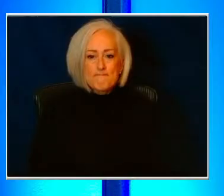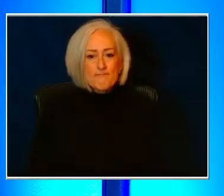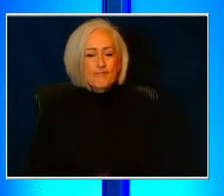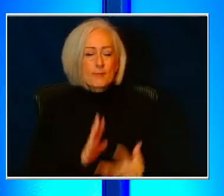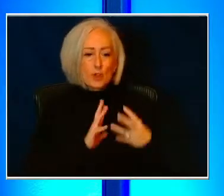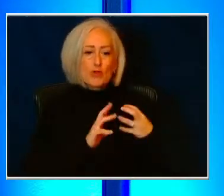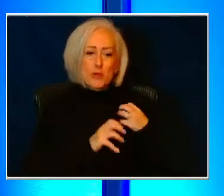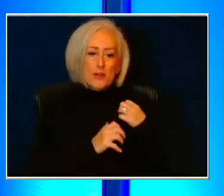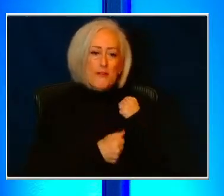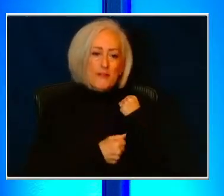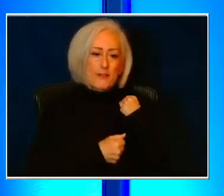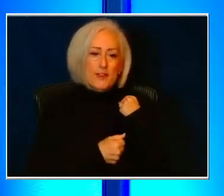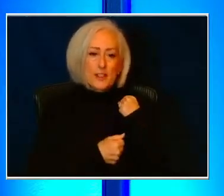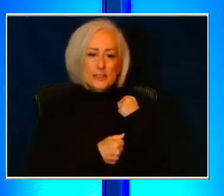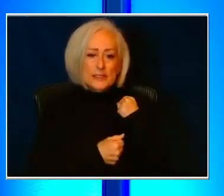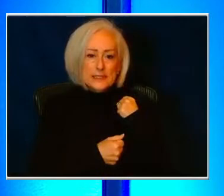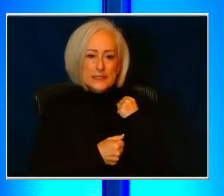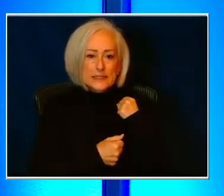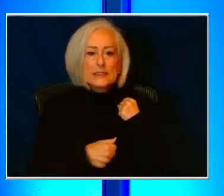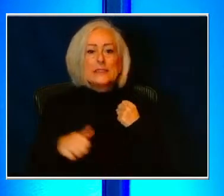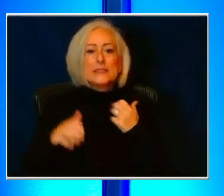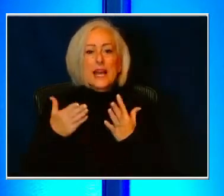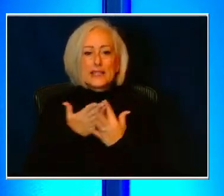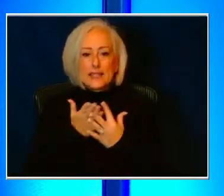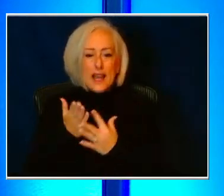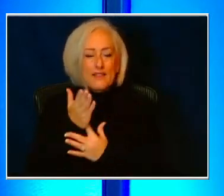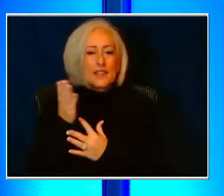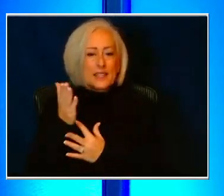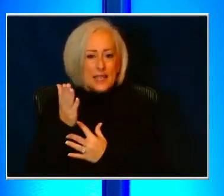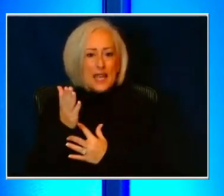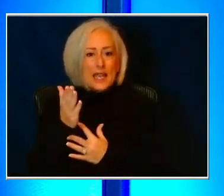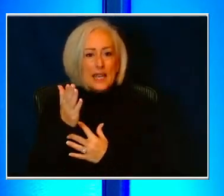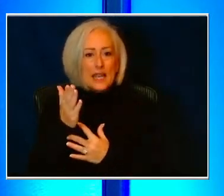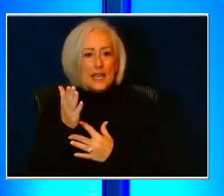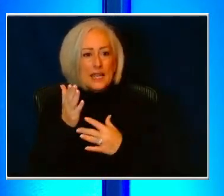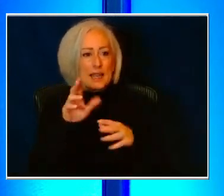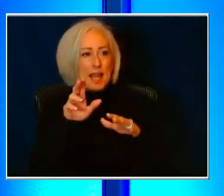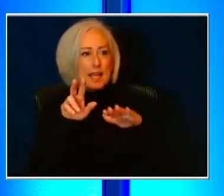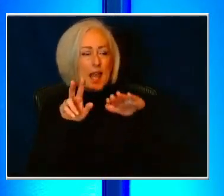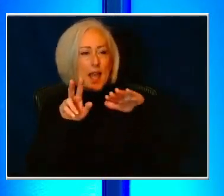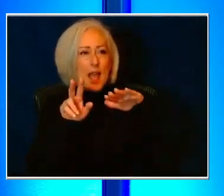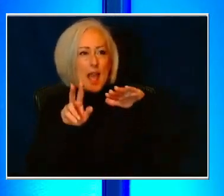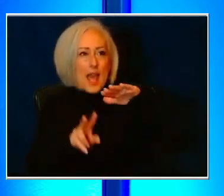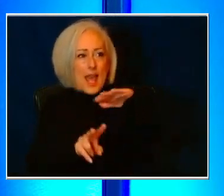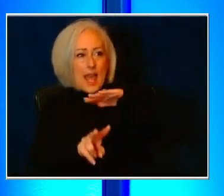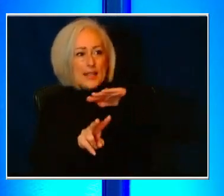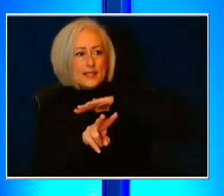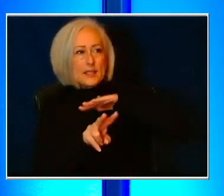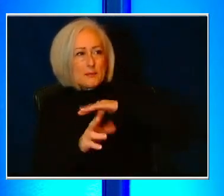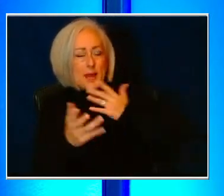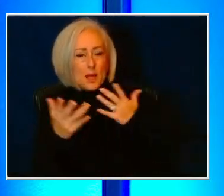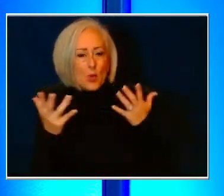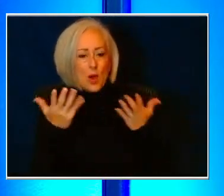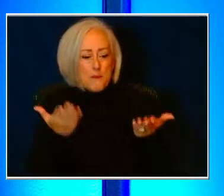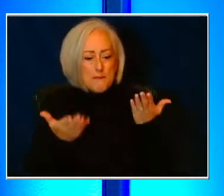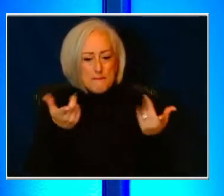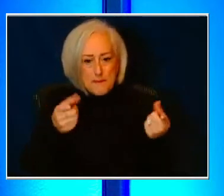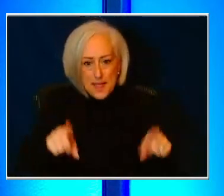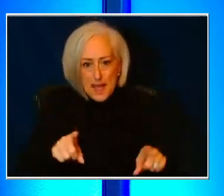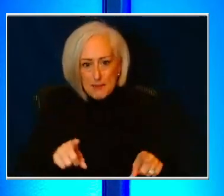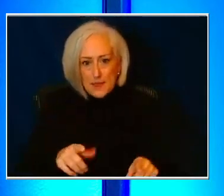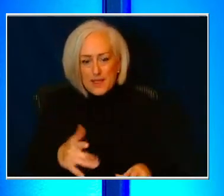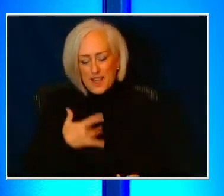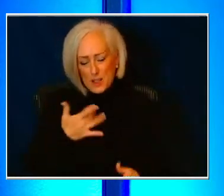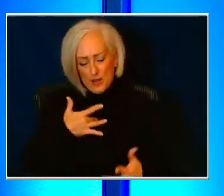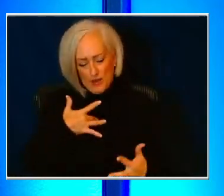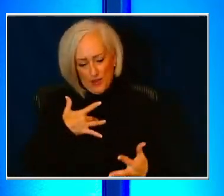and navigating anticipatory grief, which is a very strange, and you feel guilty where you're grieving, but the person